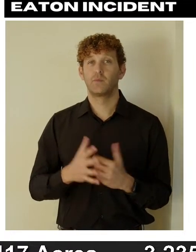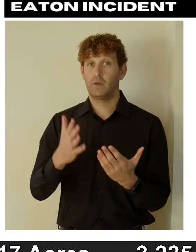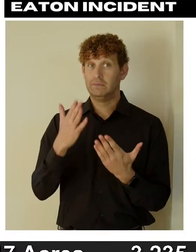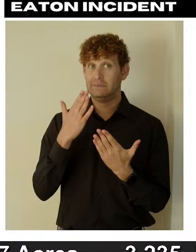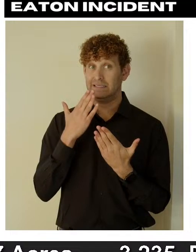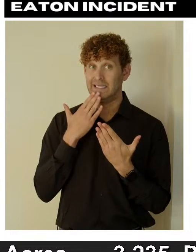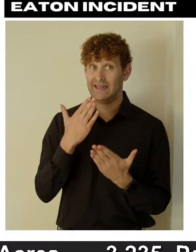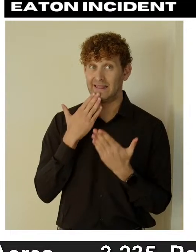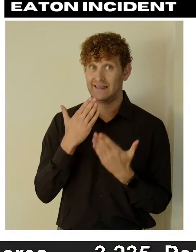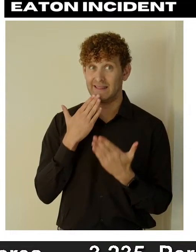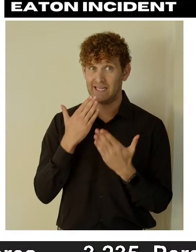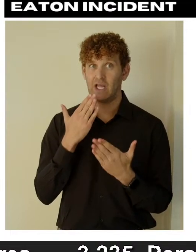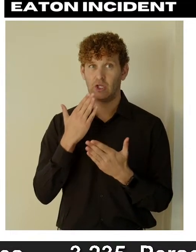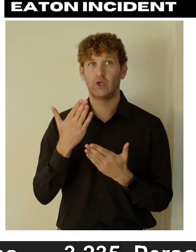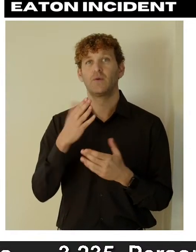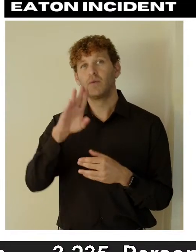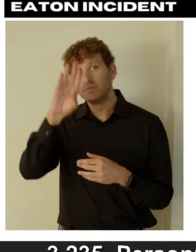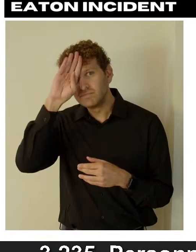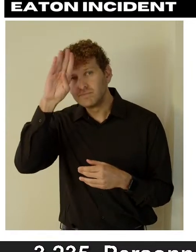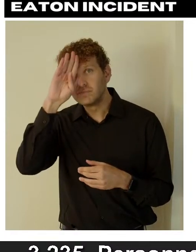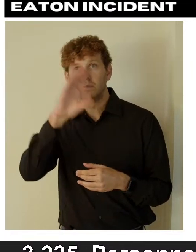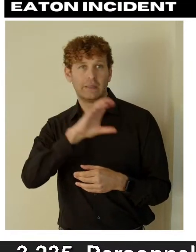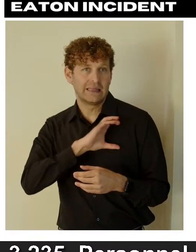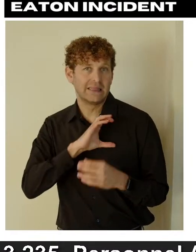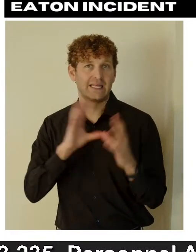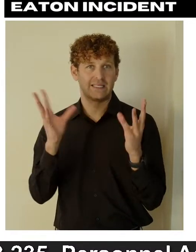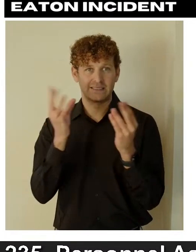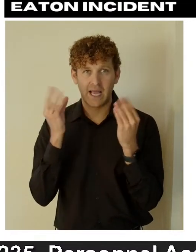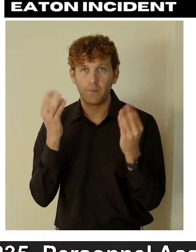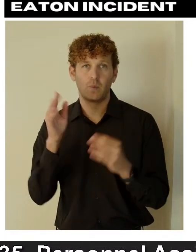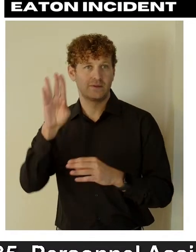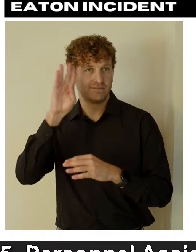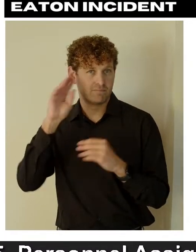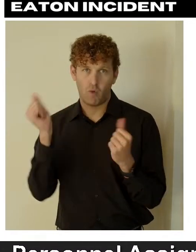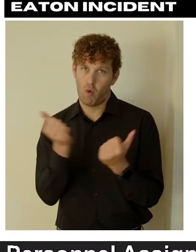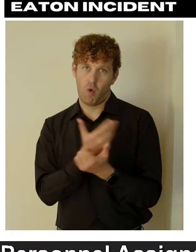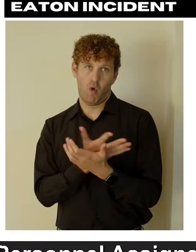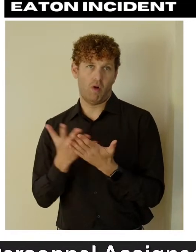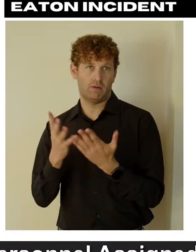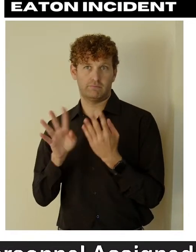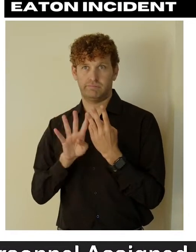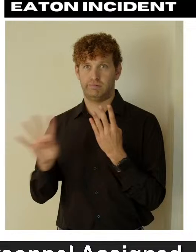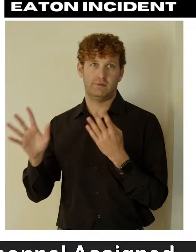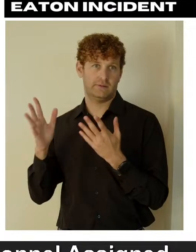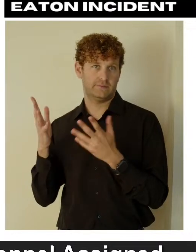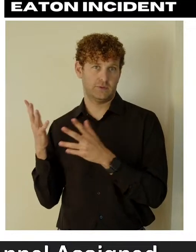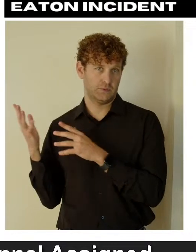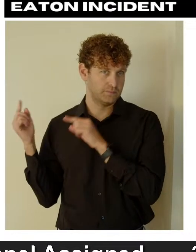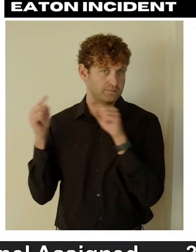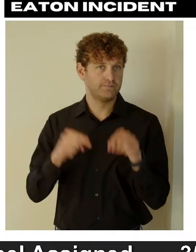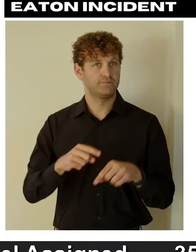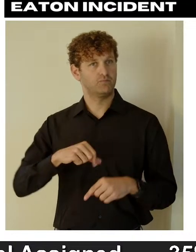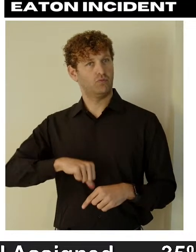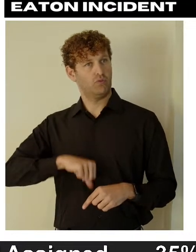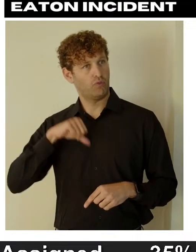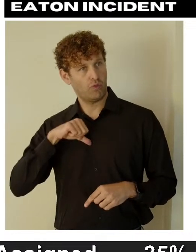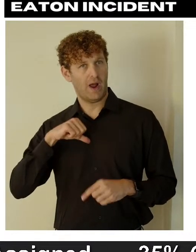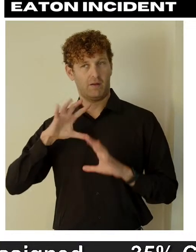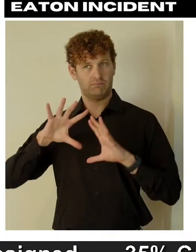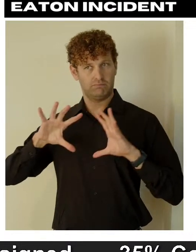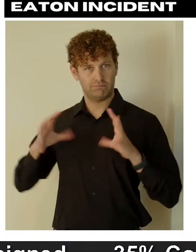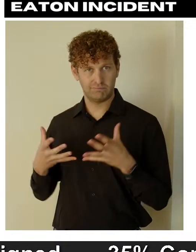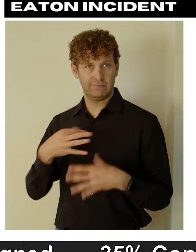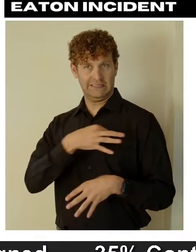so critical in fighting these fires, and I want to express pride in my staff for assisting them as